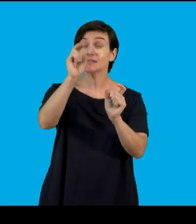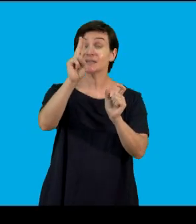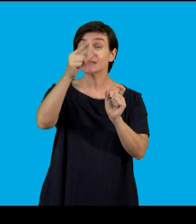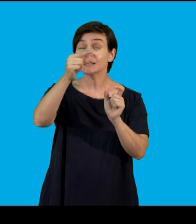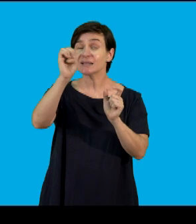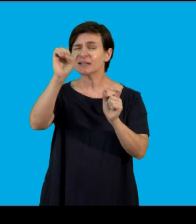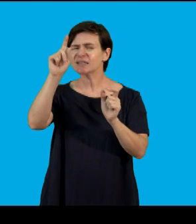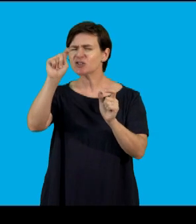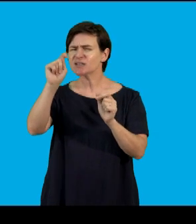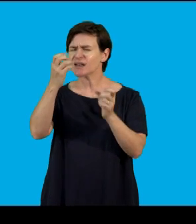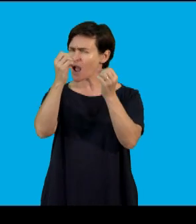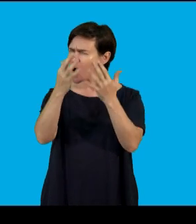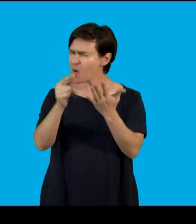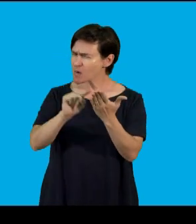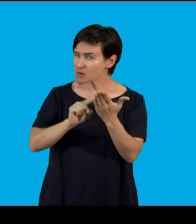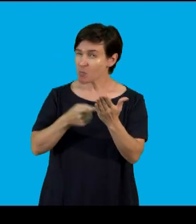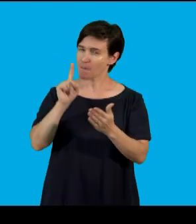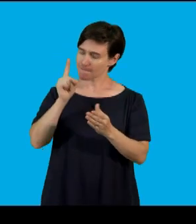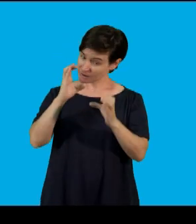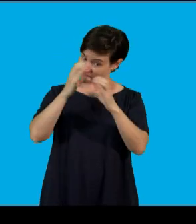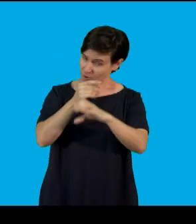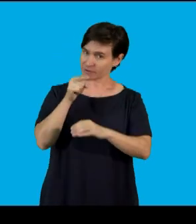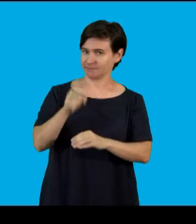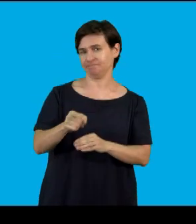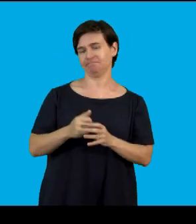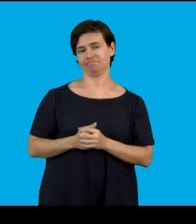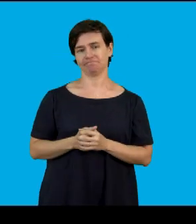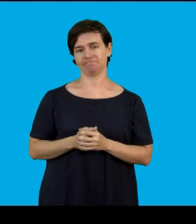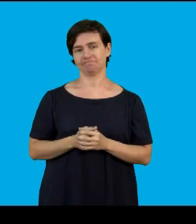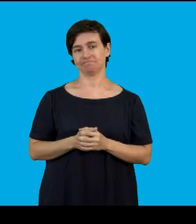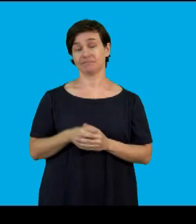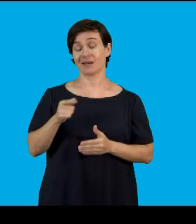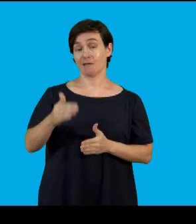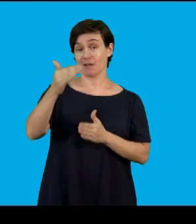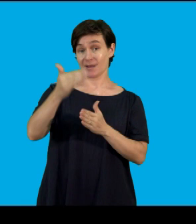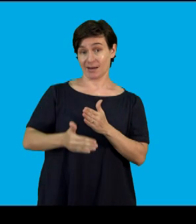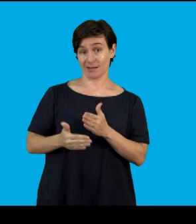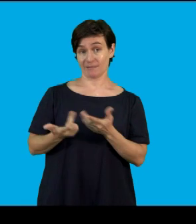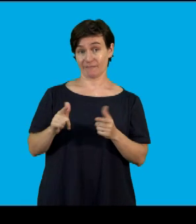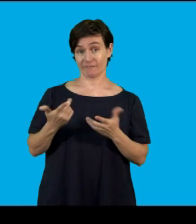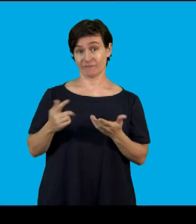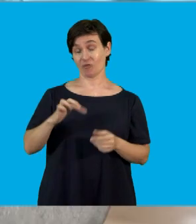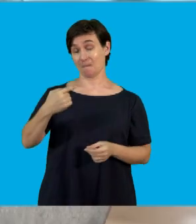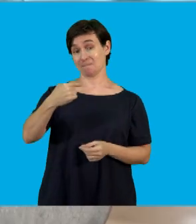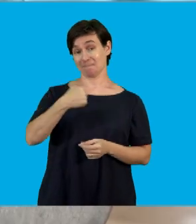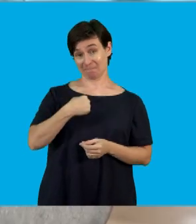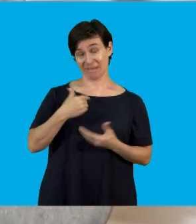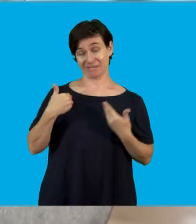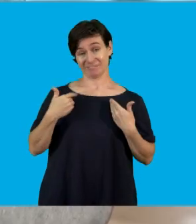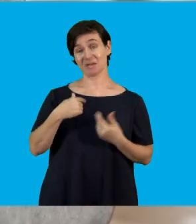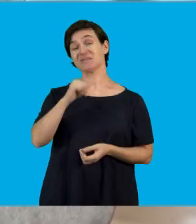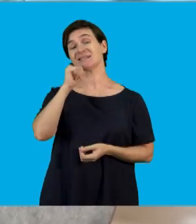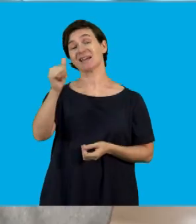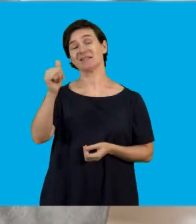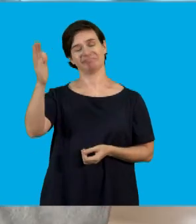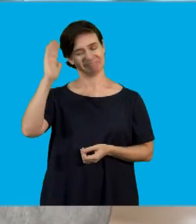mark allocation and you write in bullet points, or in point form rather. So we've come to the end of our lesson. From me, Ms.